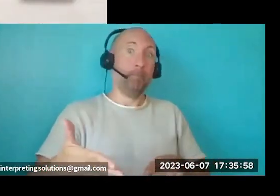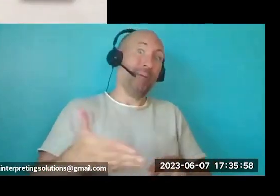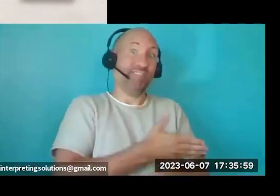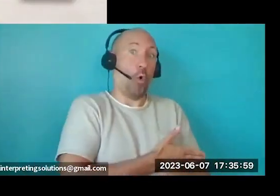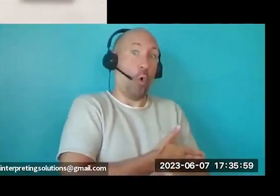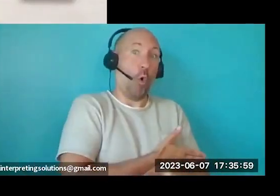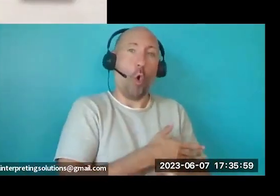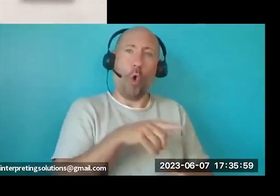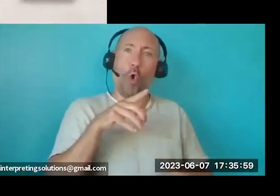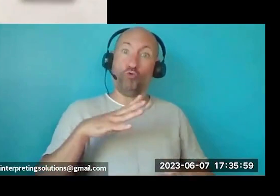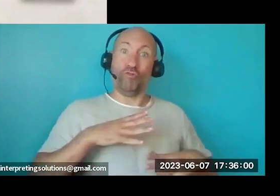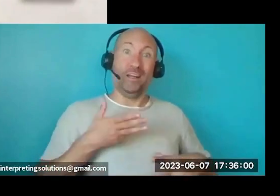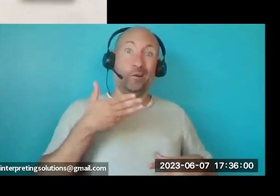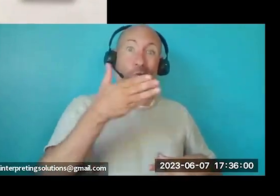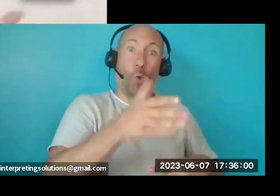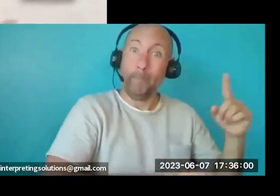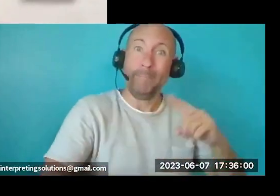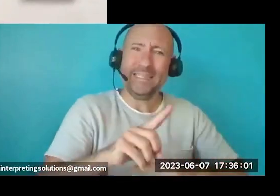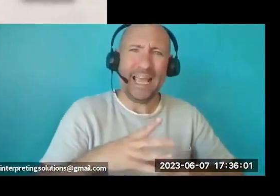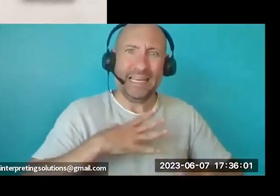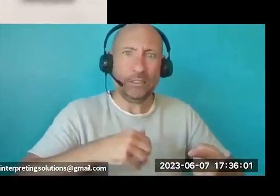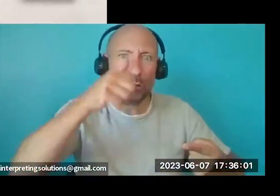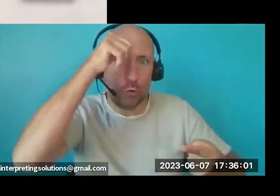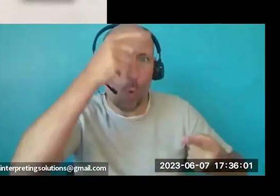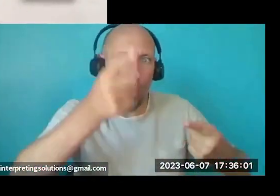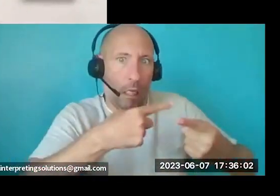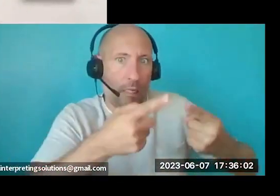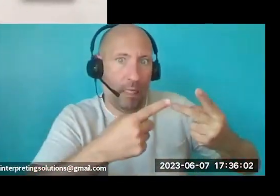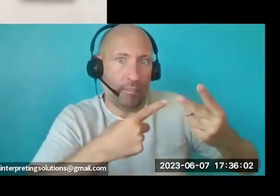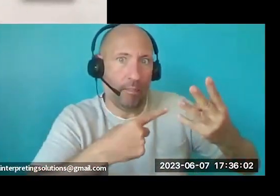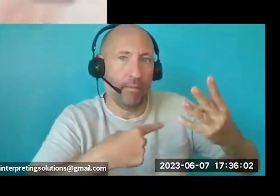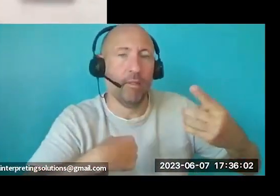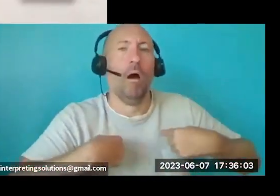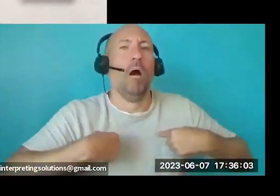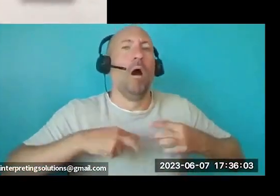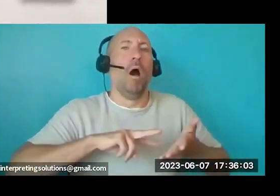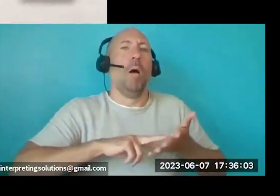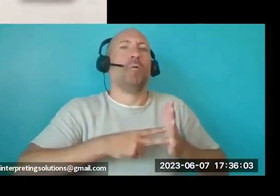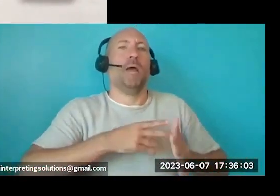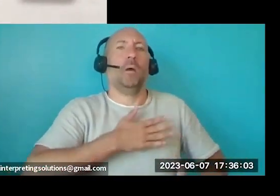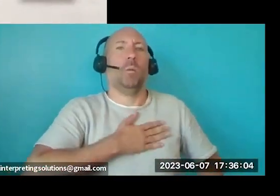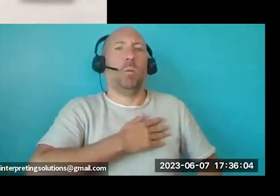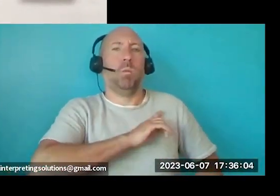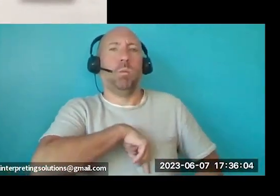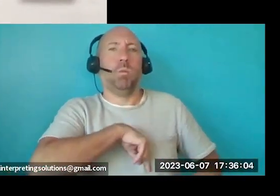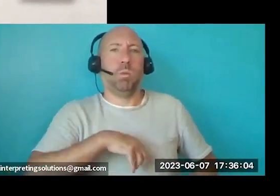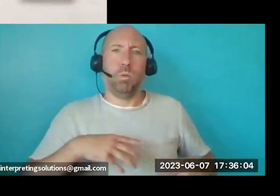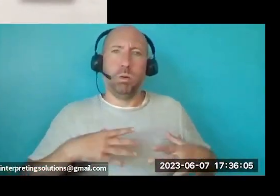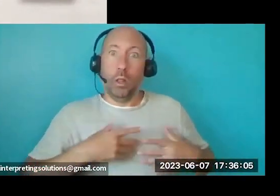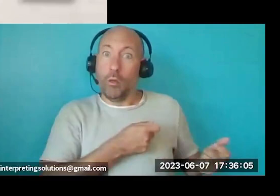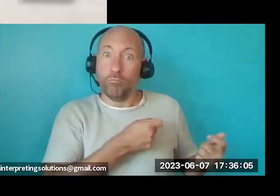this is what we're going to be chatting about, this is some context, do I need to prepare anything?